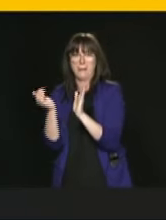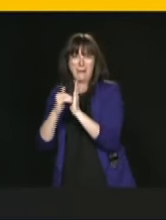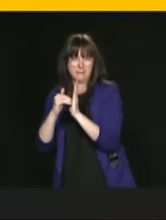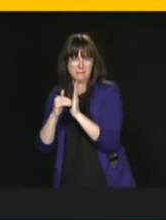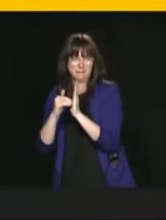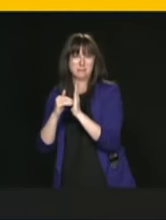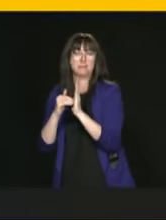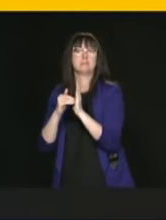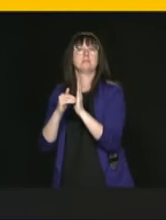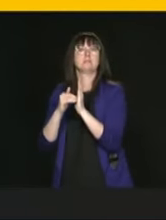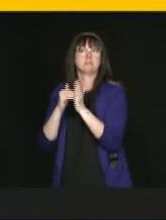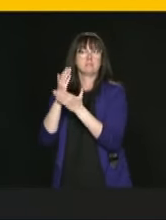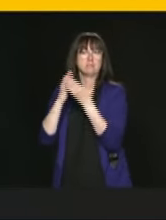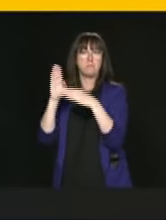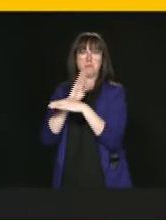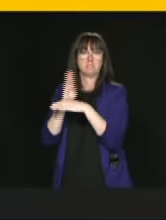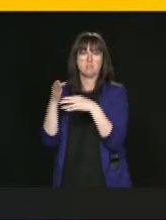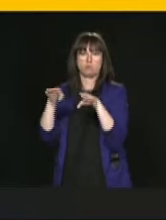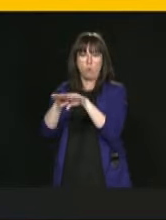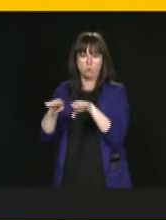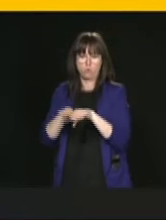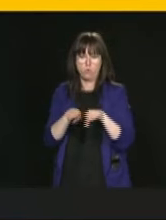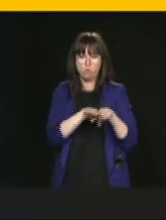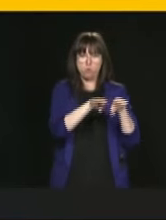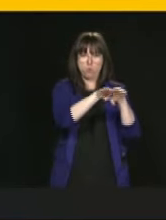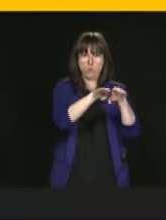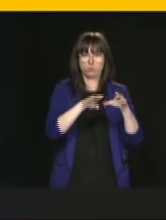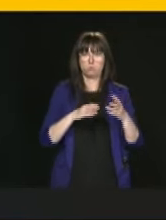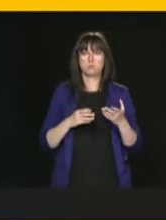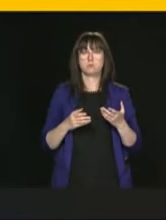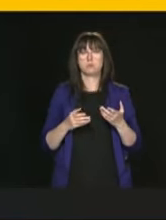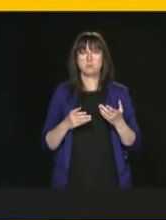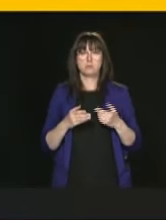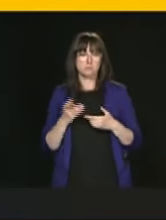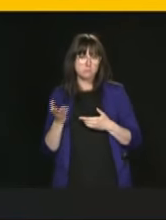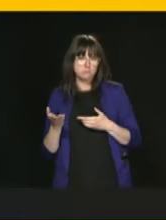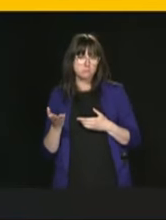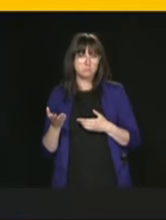down. Do you foresee us having to do that as well?